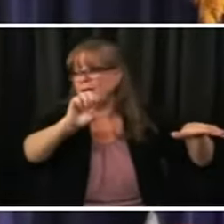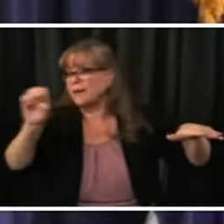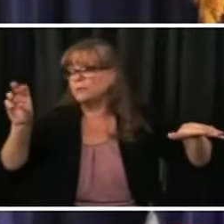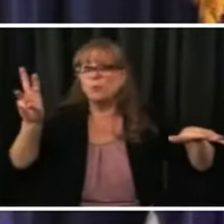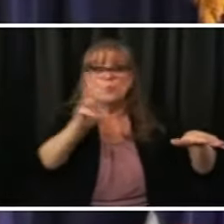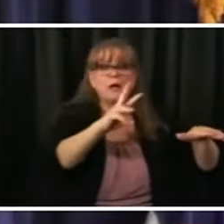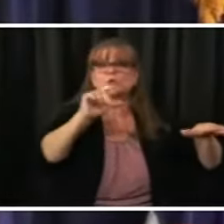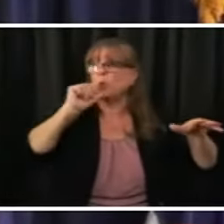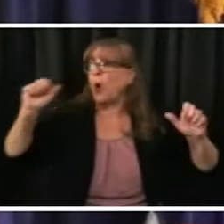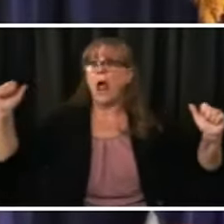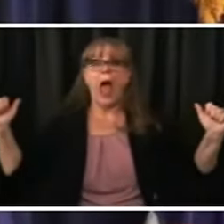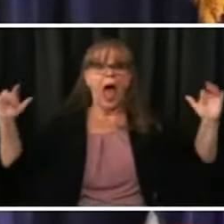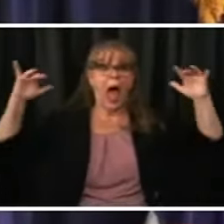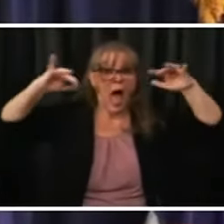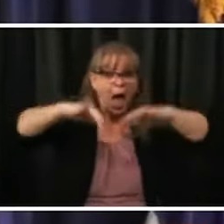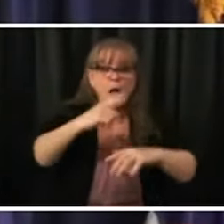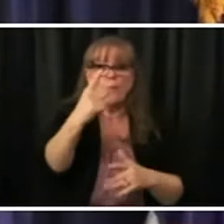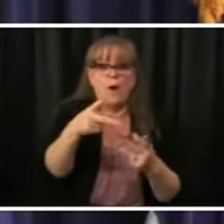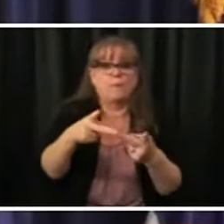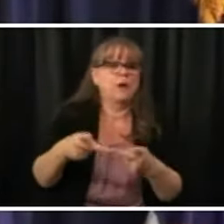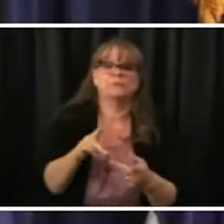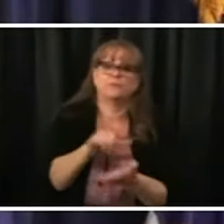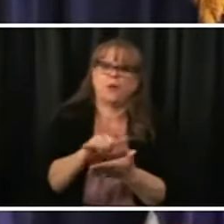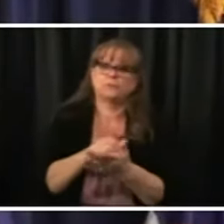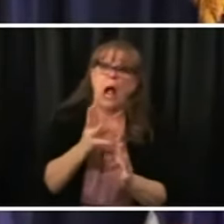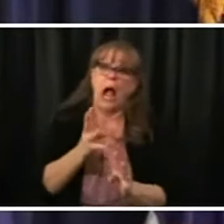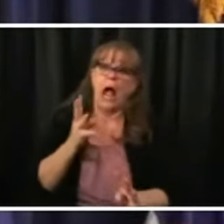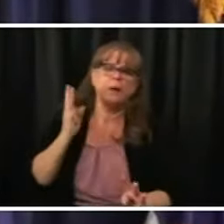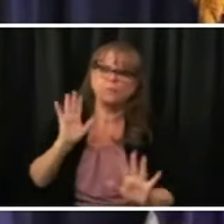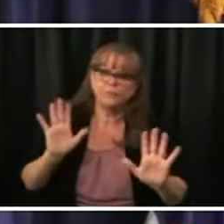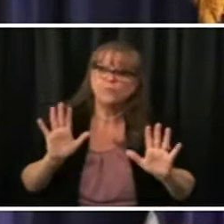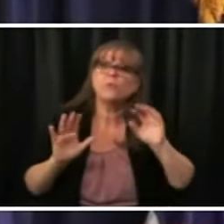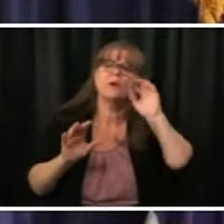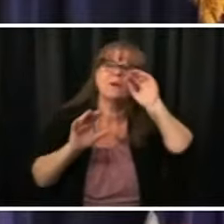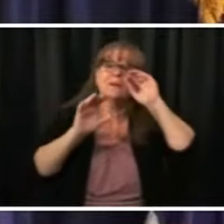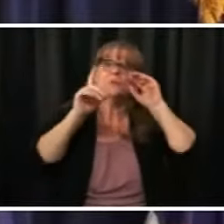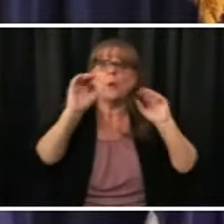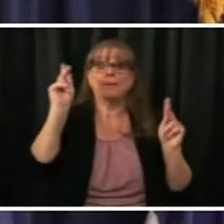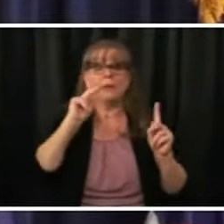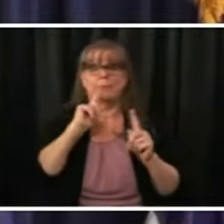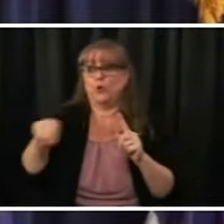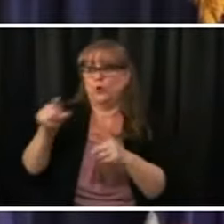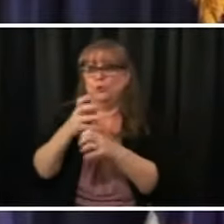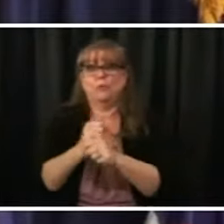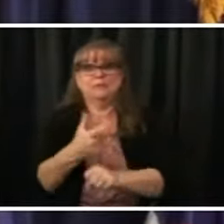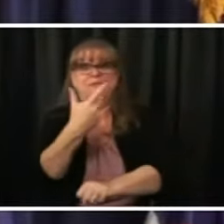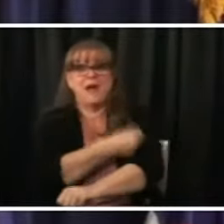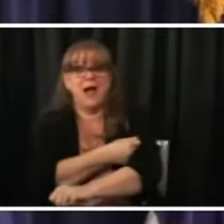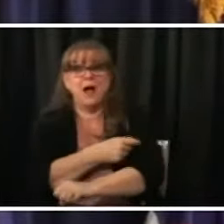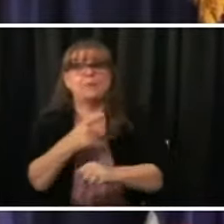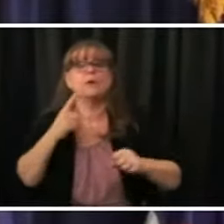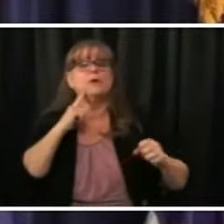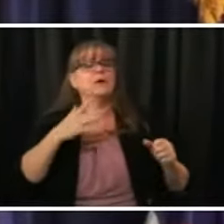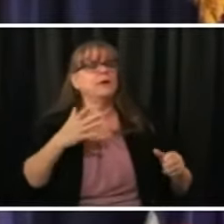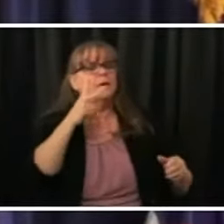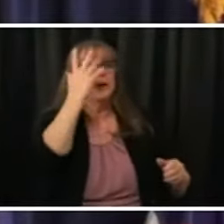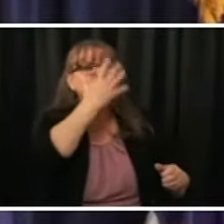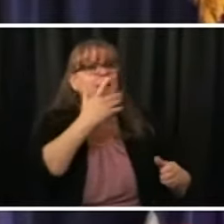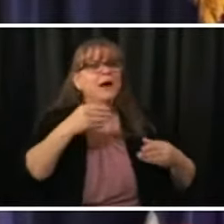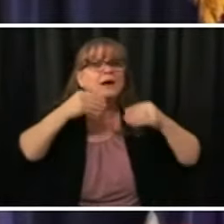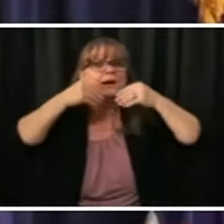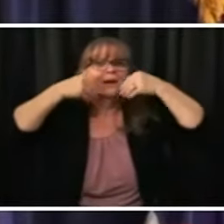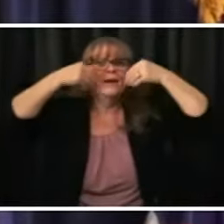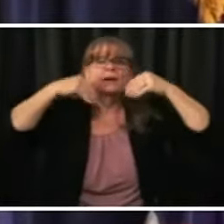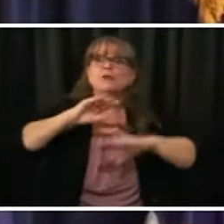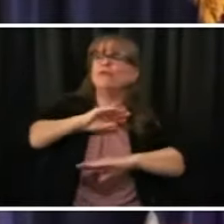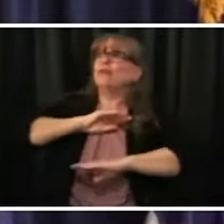that can replace the joy on people's face when they get the vaccine. And I want to thank the countless volunteers that have stepped up to help coordinate and support these